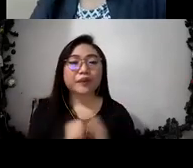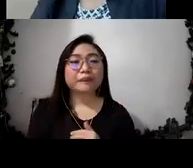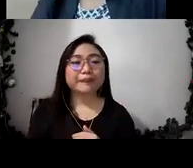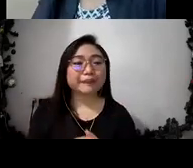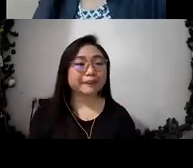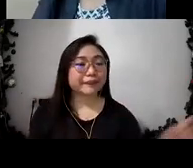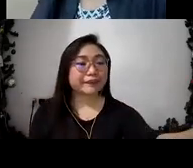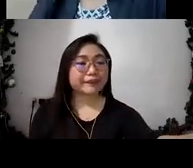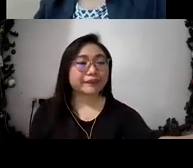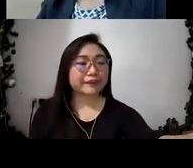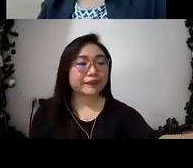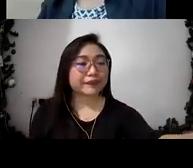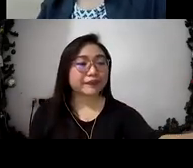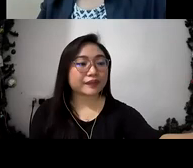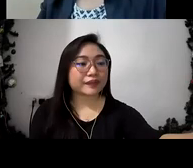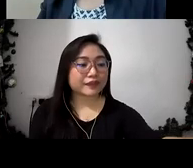Check this.